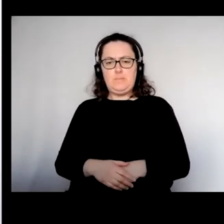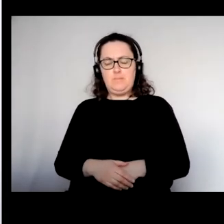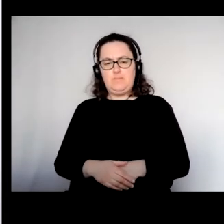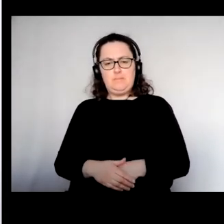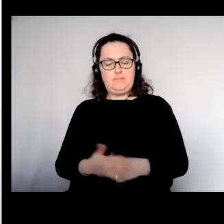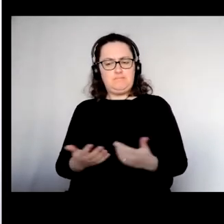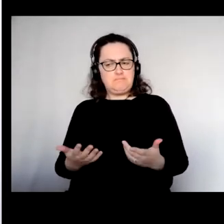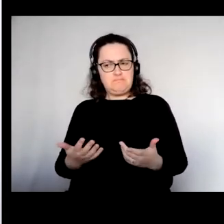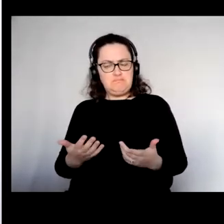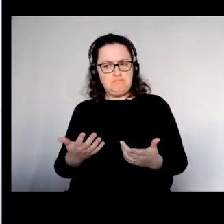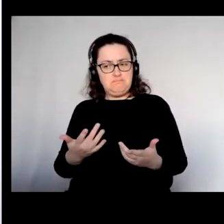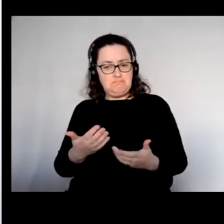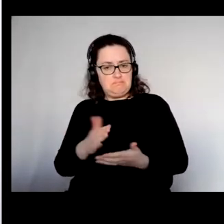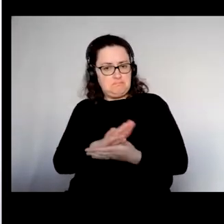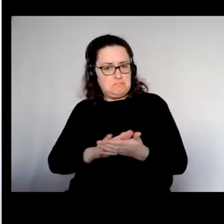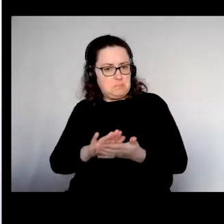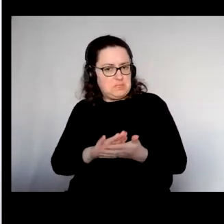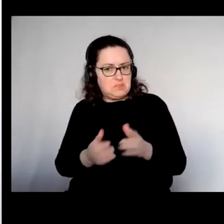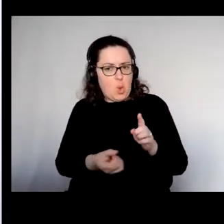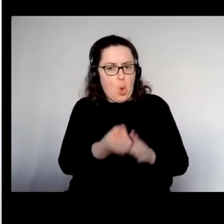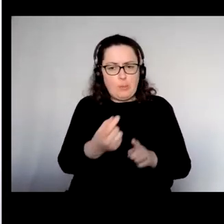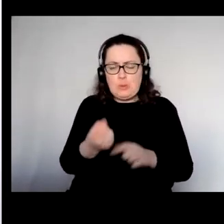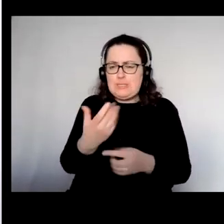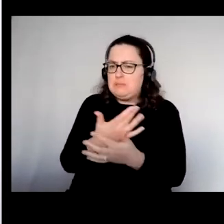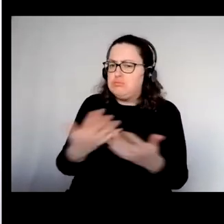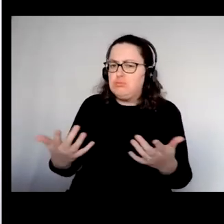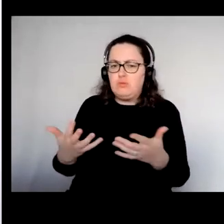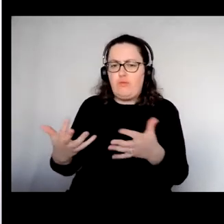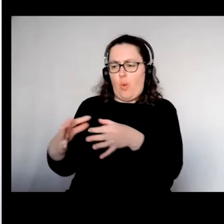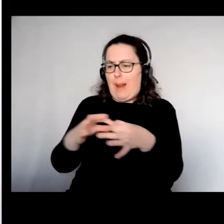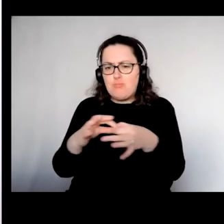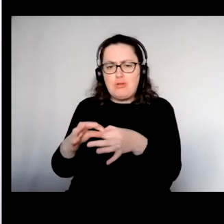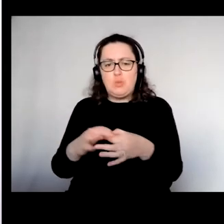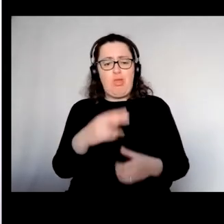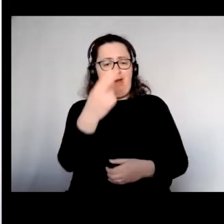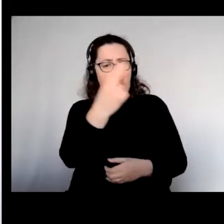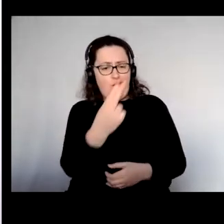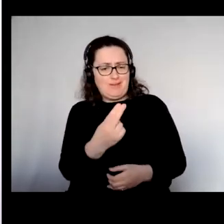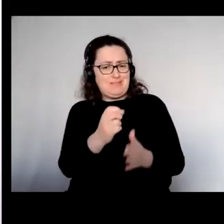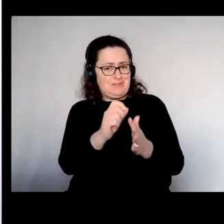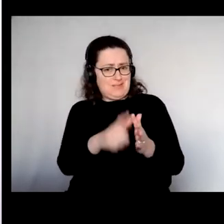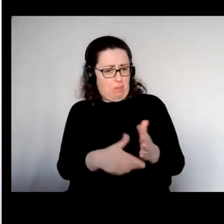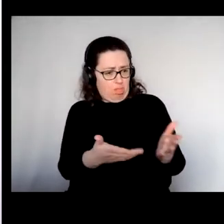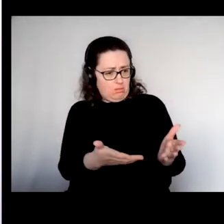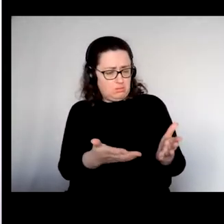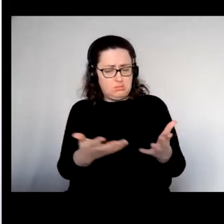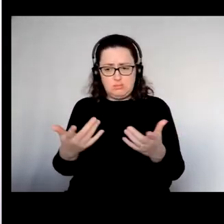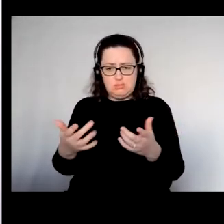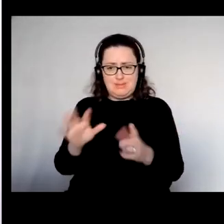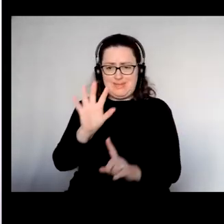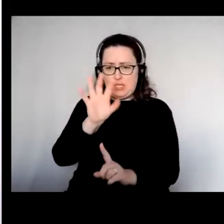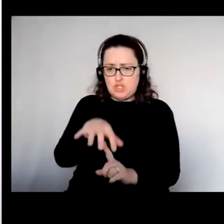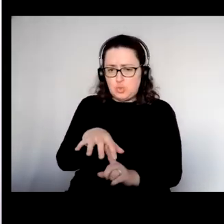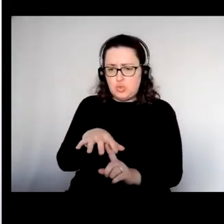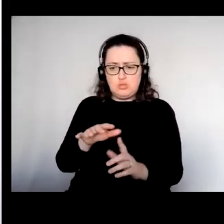that there would have been many opportunities for collaboration between disabled artists, their work, and institutions. I wonder